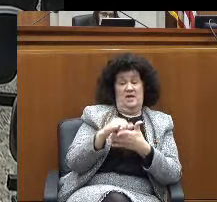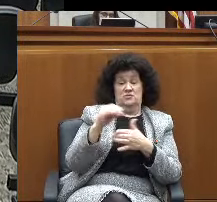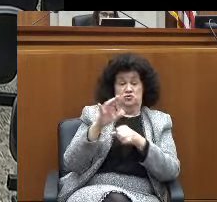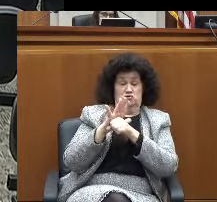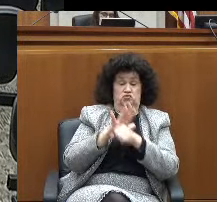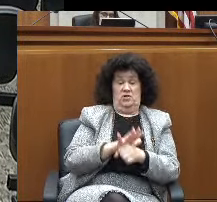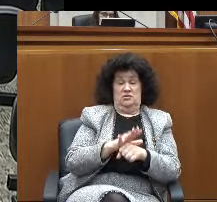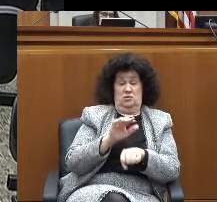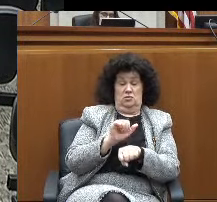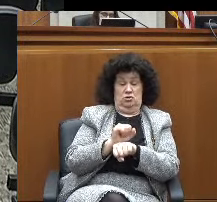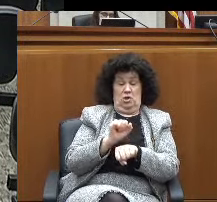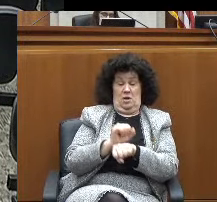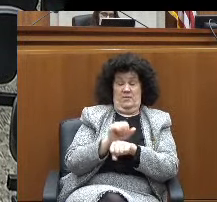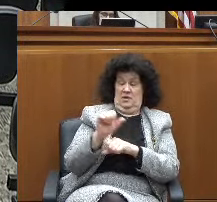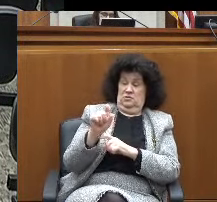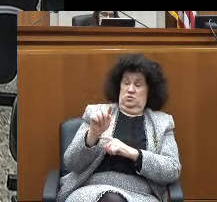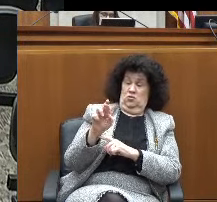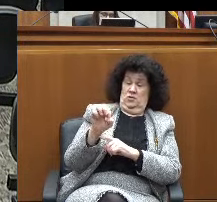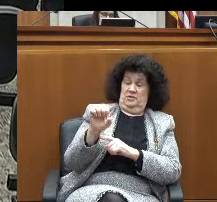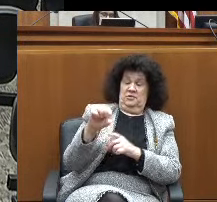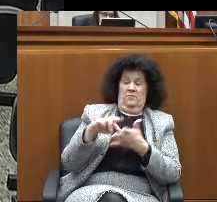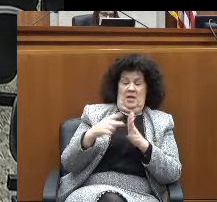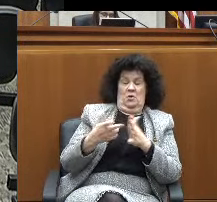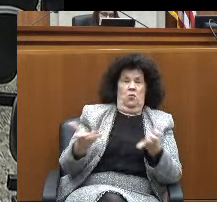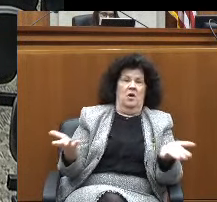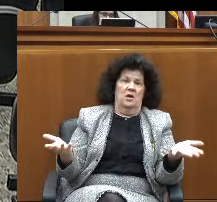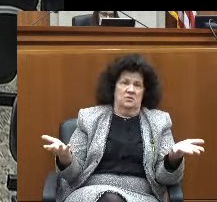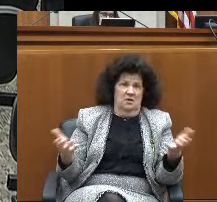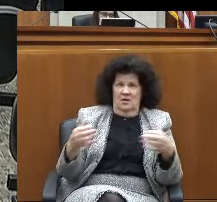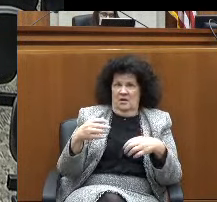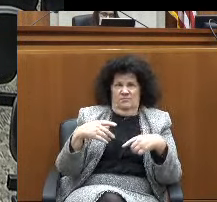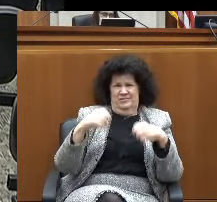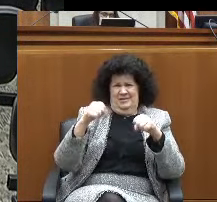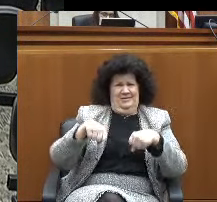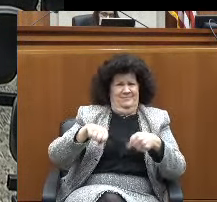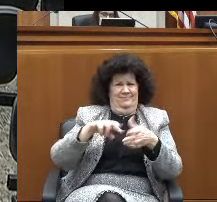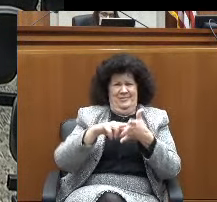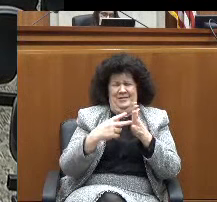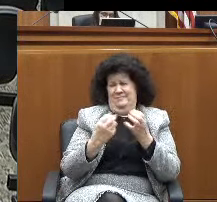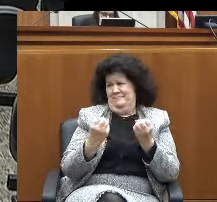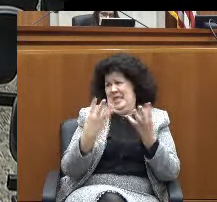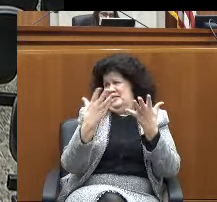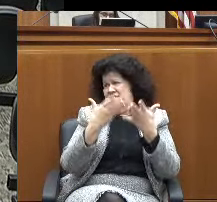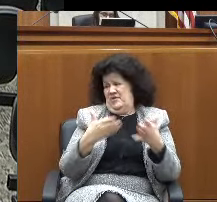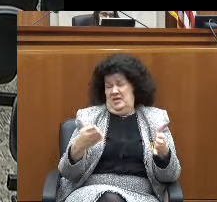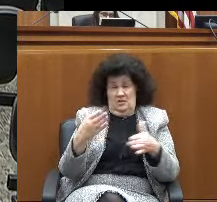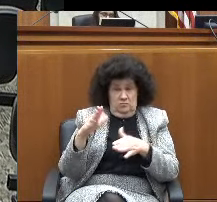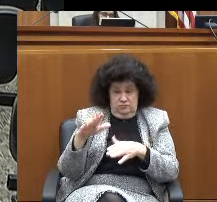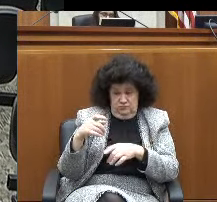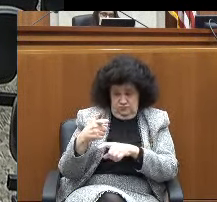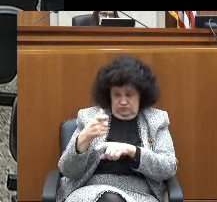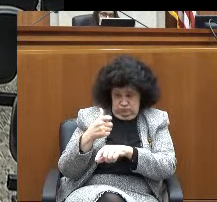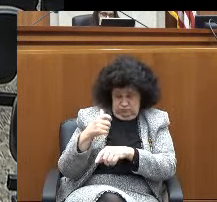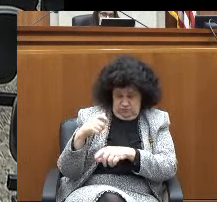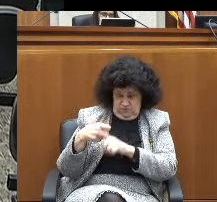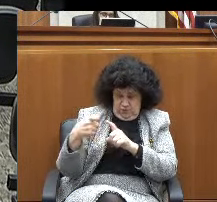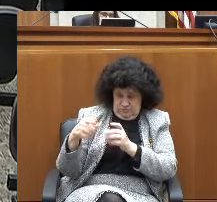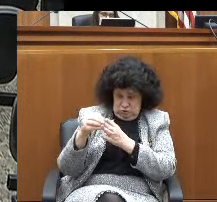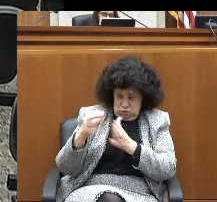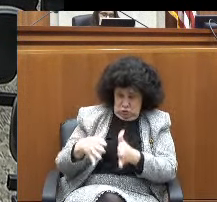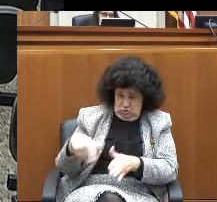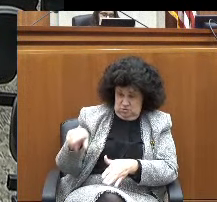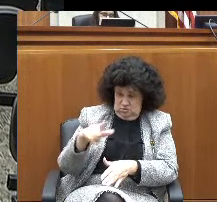mean 1,000 different things, right? There's the stress on the job because of disrespect from students, or stress on the job because of